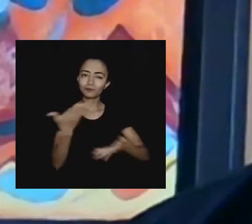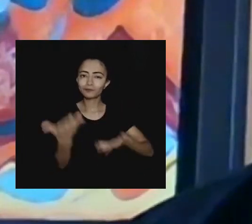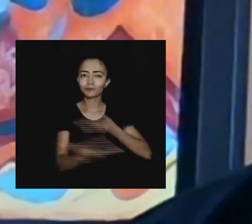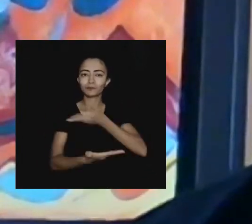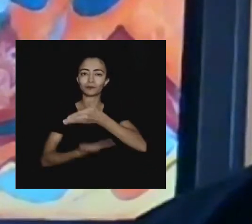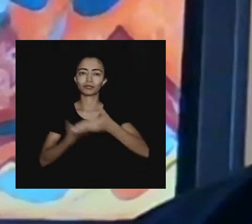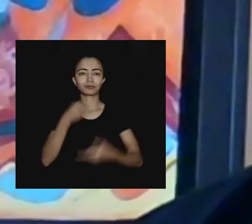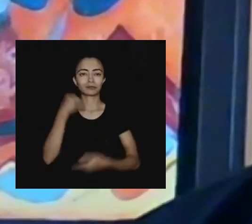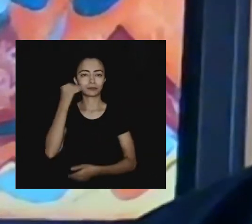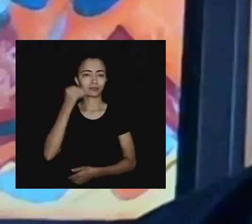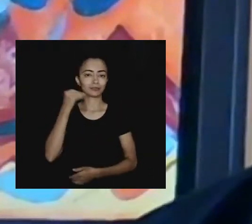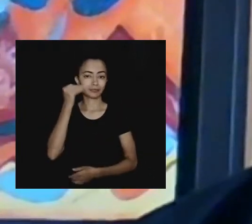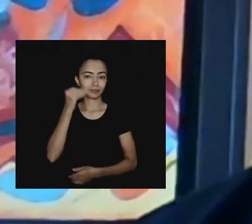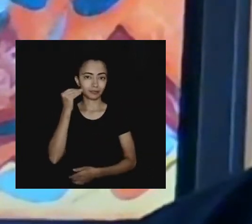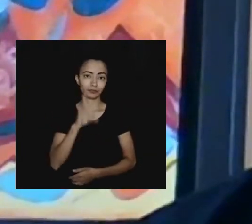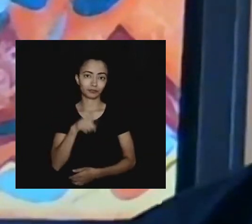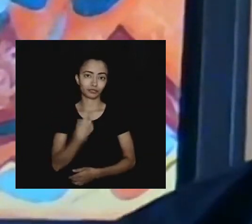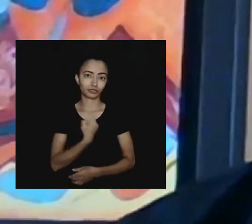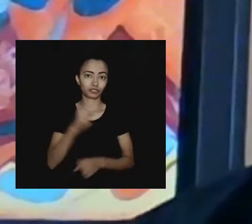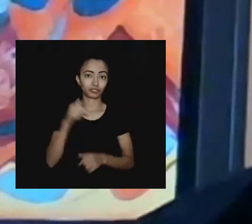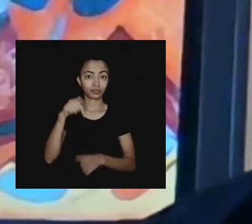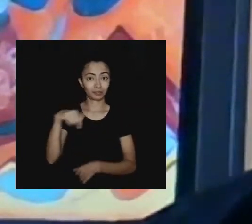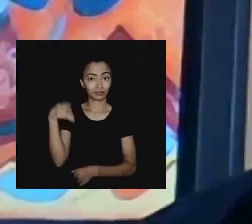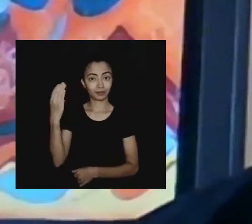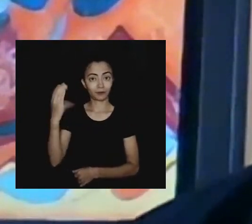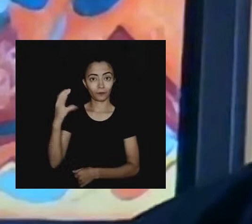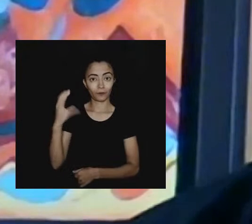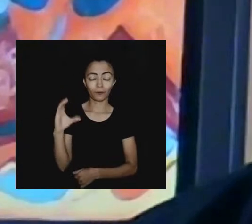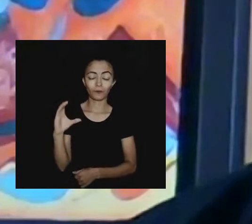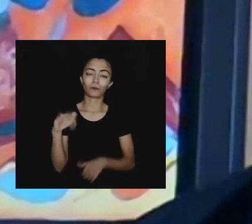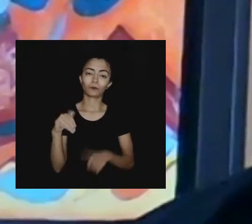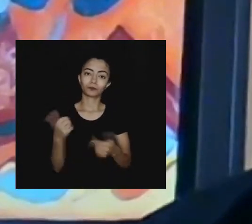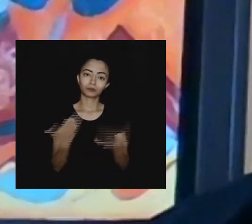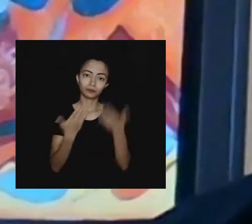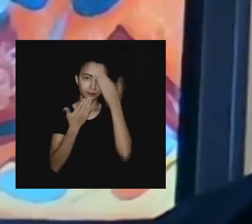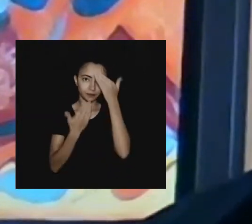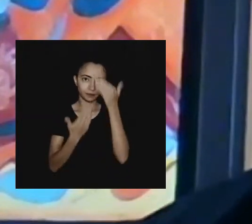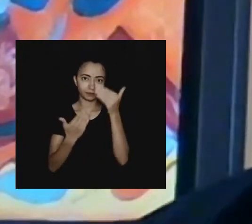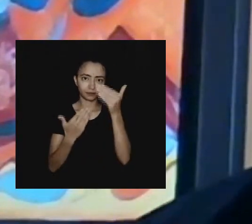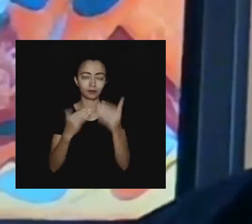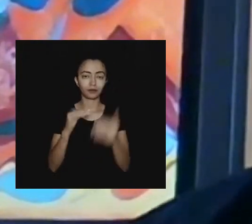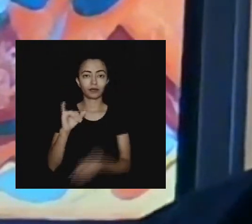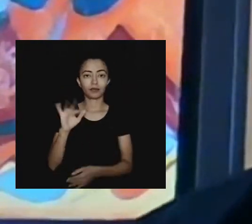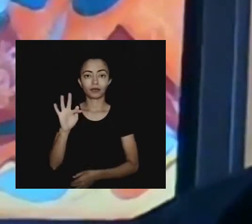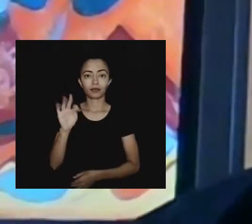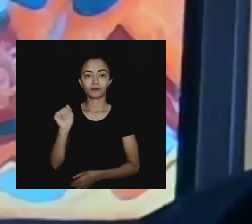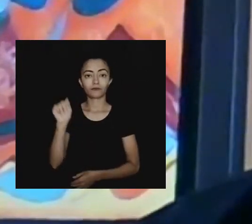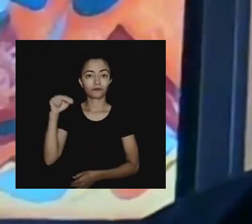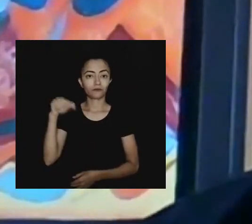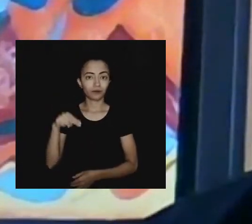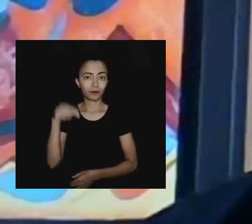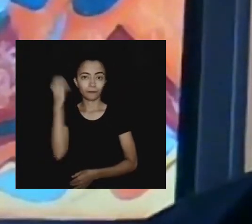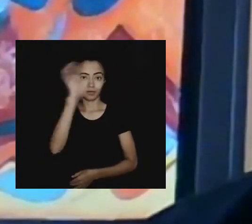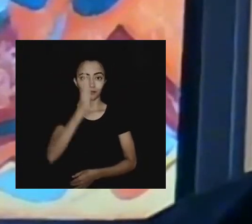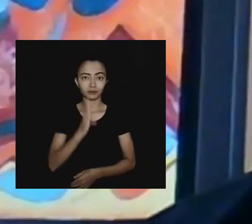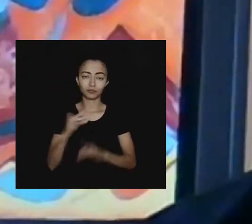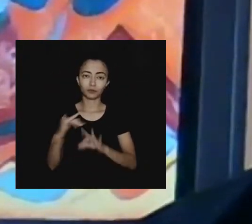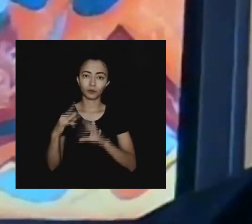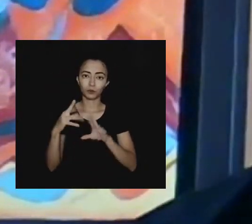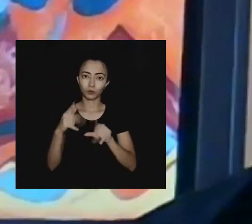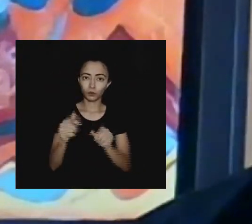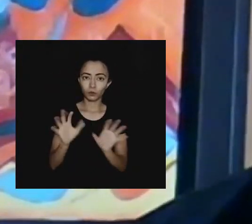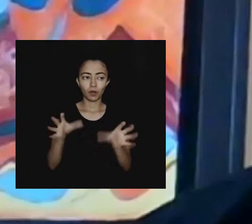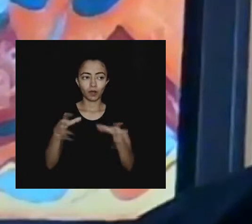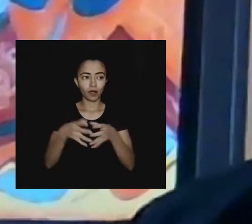little bit of the experience that we have here in Colombia. And I'd like to thank this network with Brazil and